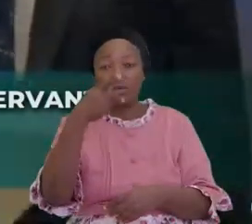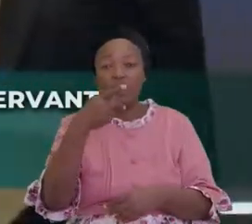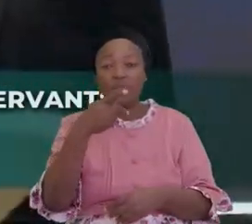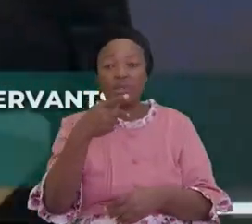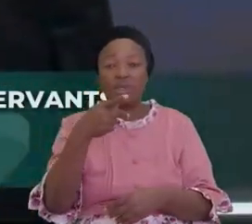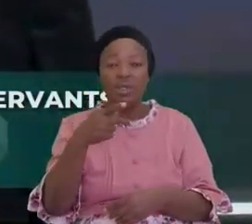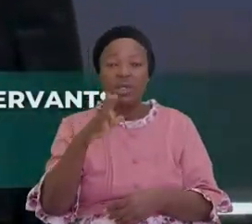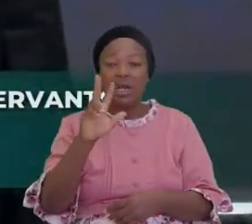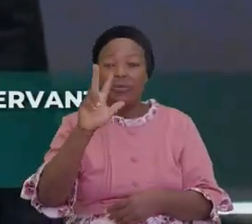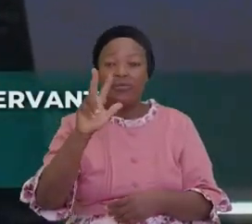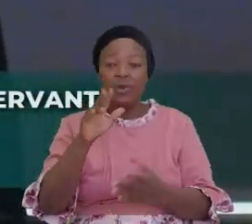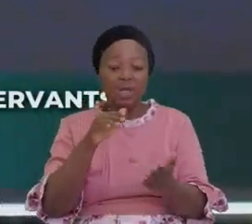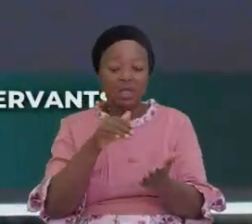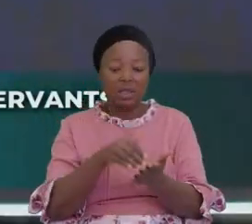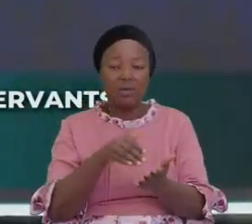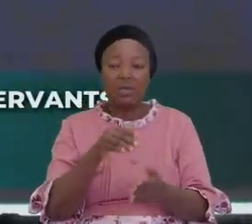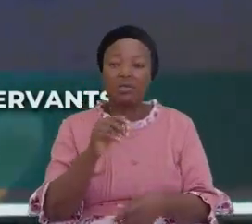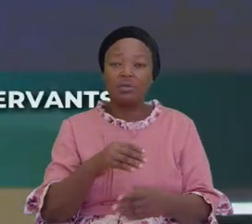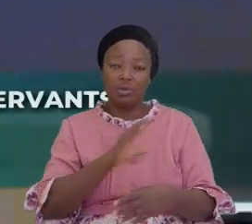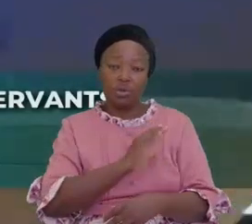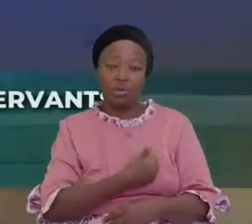3,000 souls in one day.